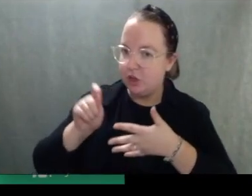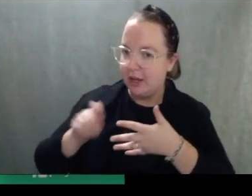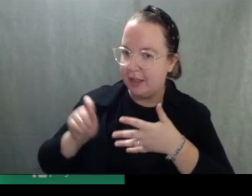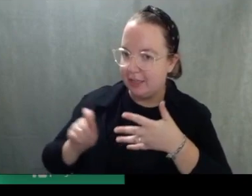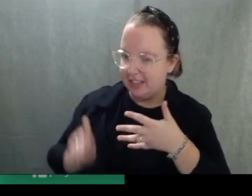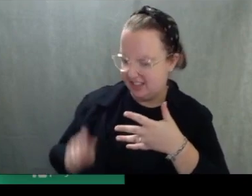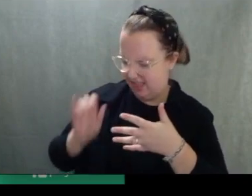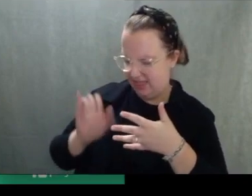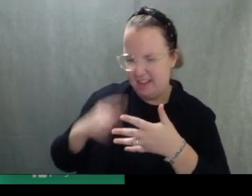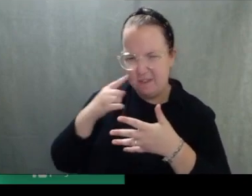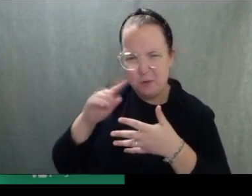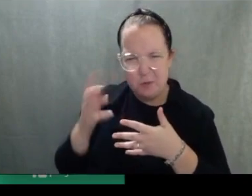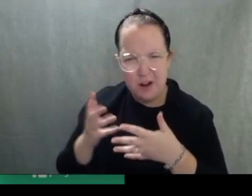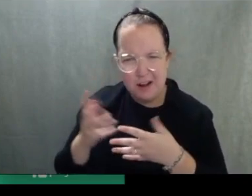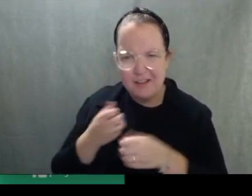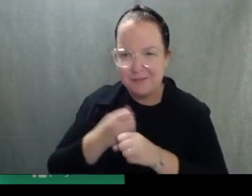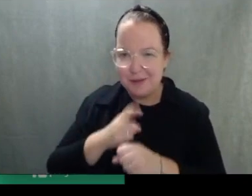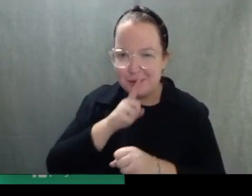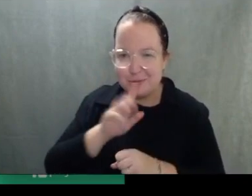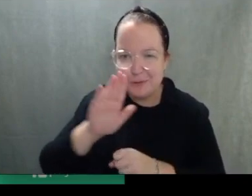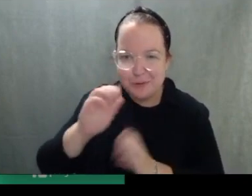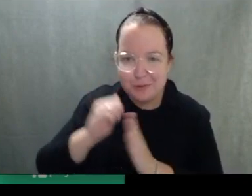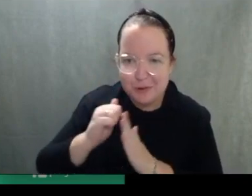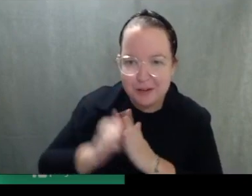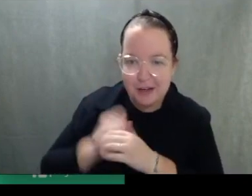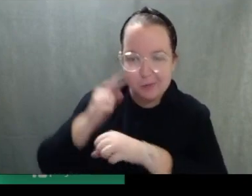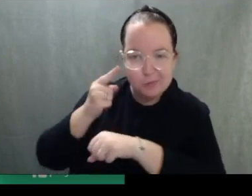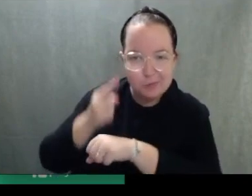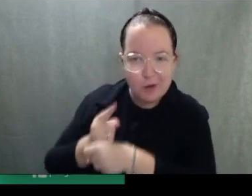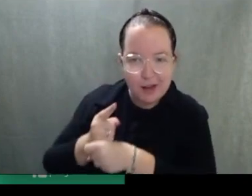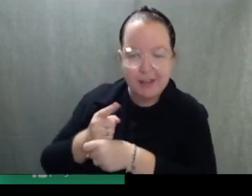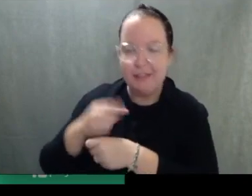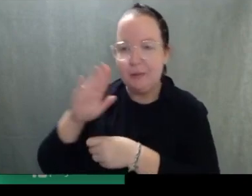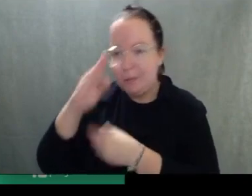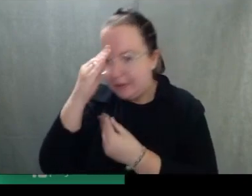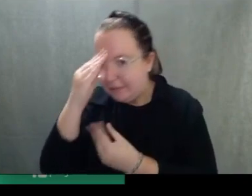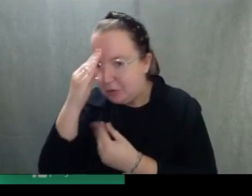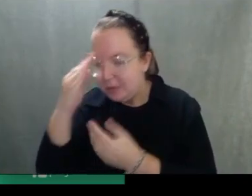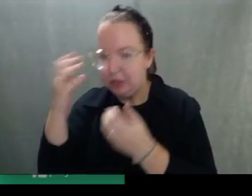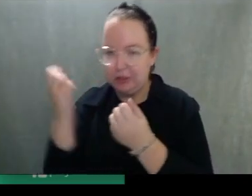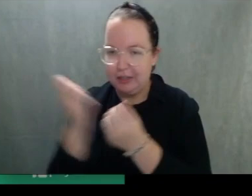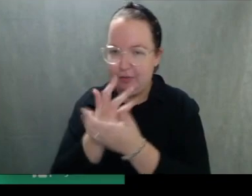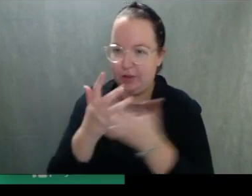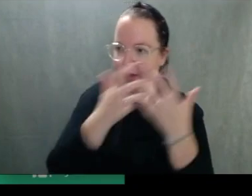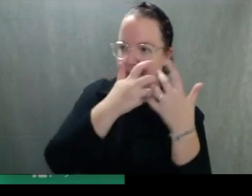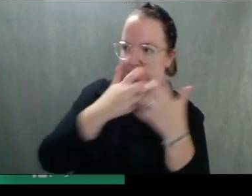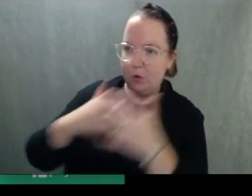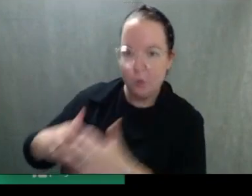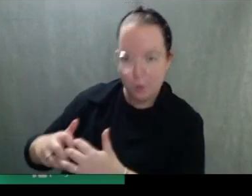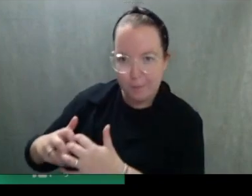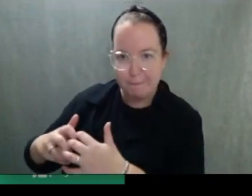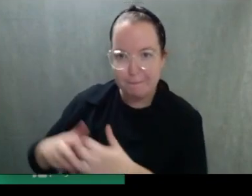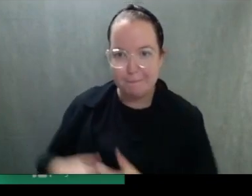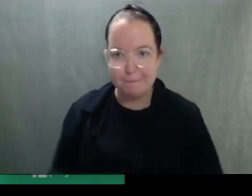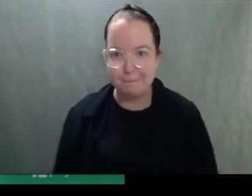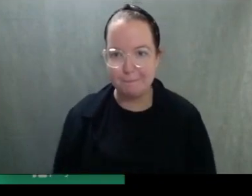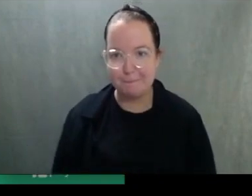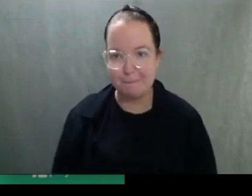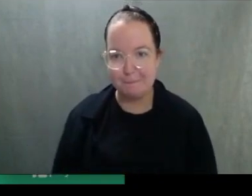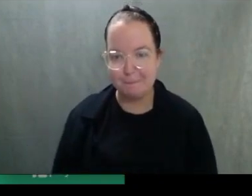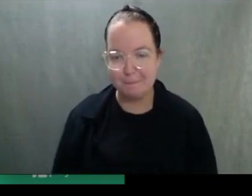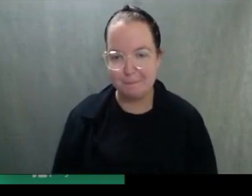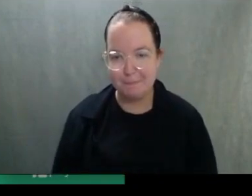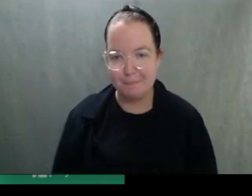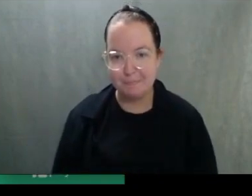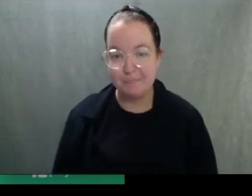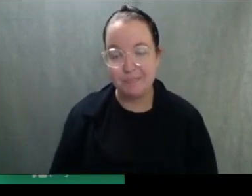which is just a quick checklist that will walk you through verifying that all of your data came over correctly from the previous system. If you